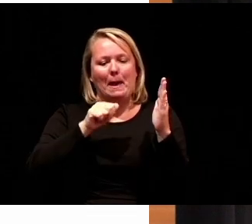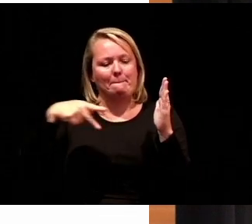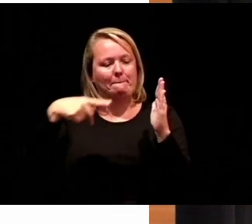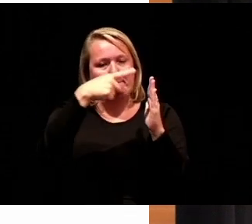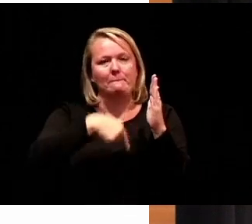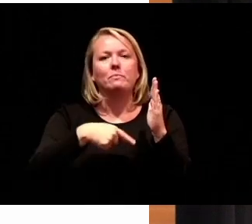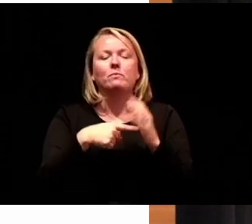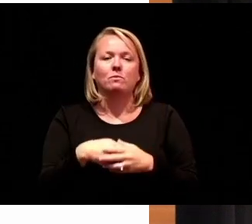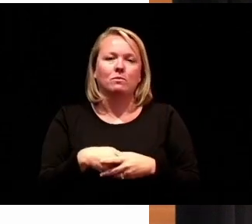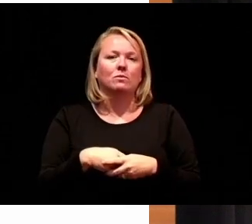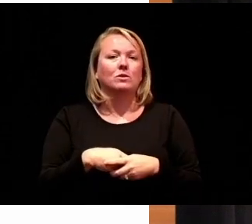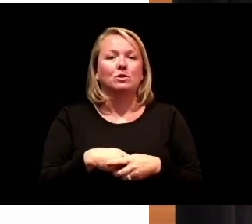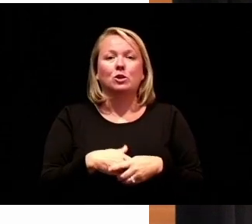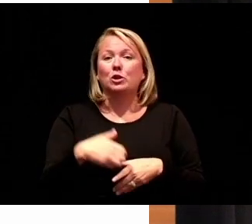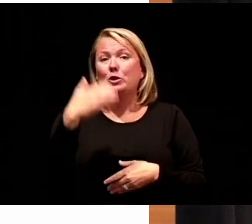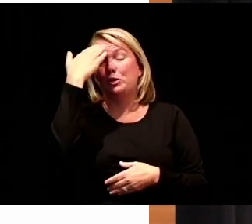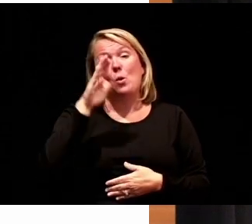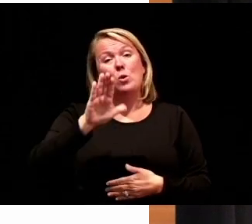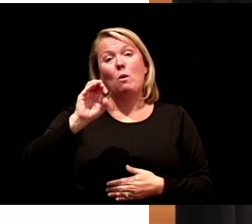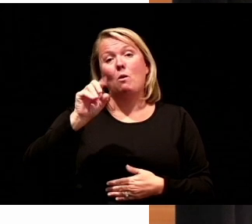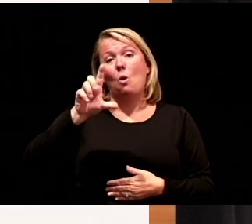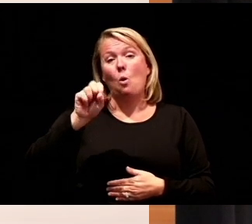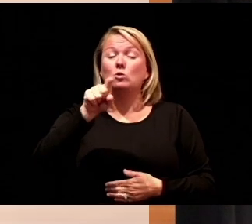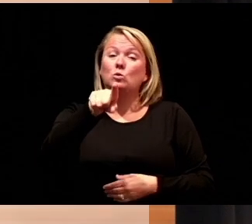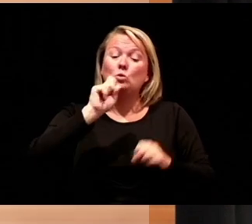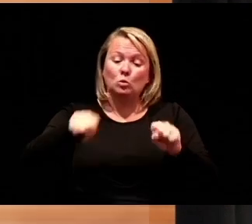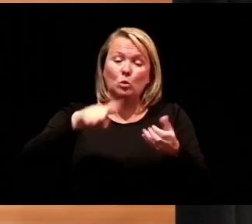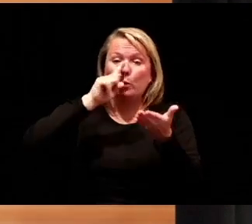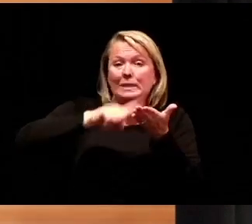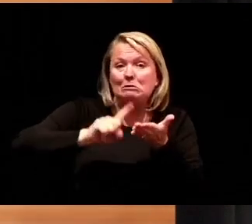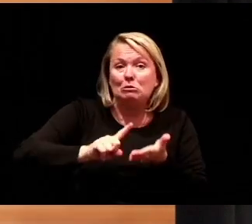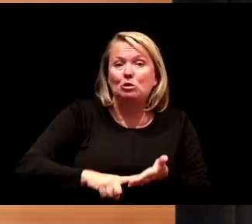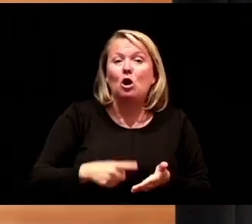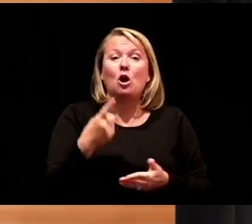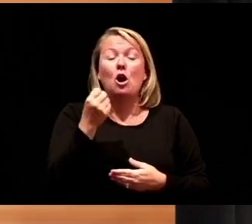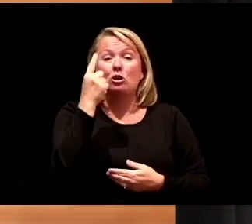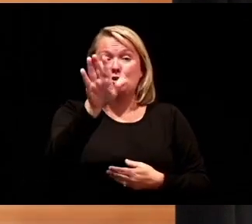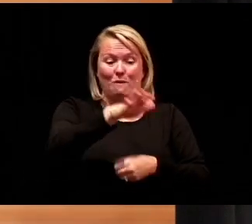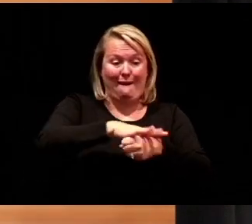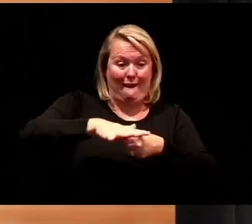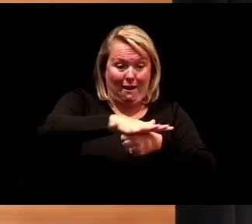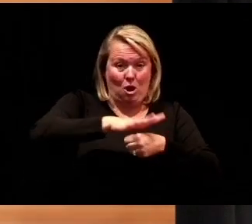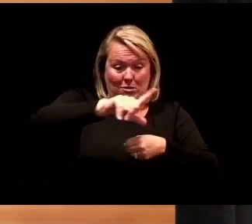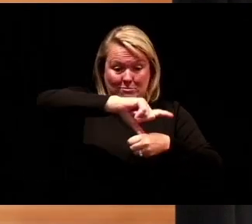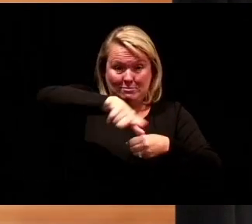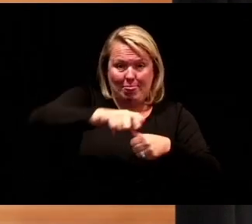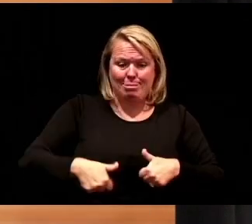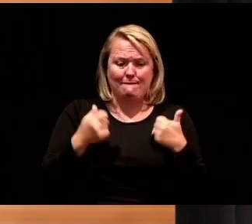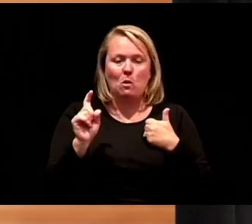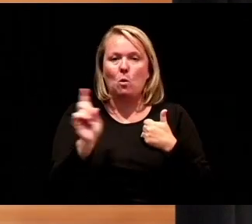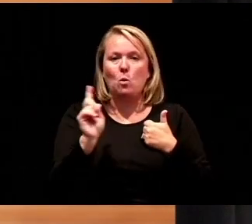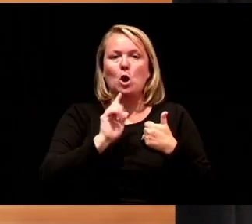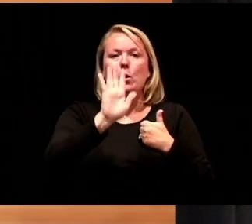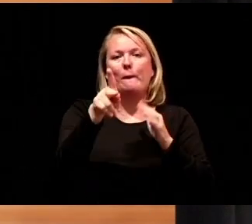Kent County. So I feel like it's fairly safe to say that there is a statistical probability that families with children might